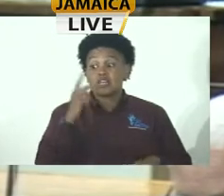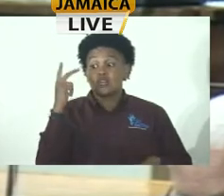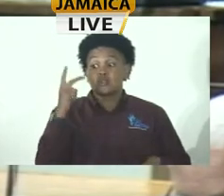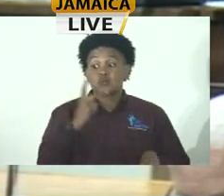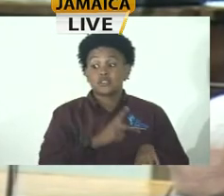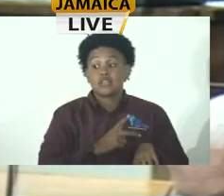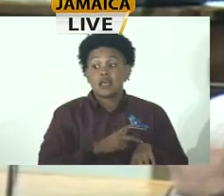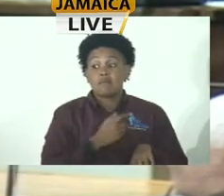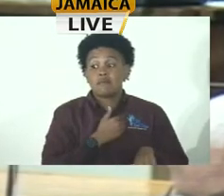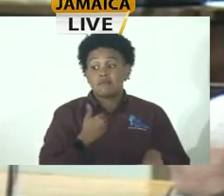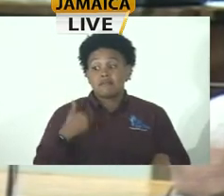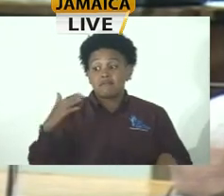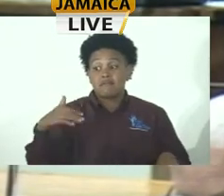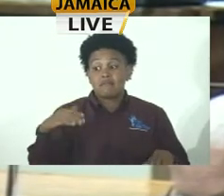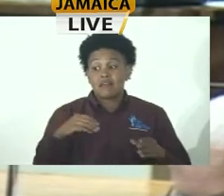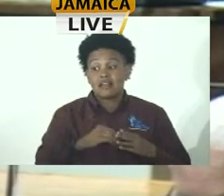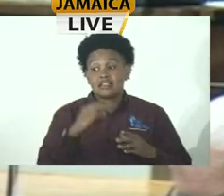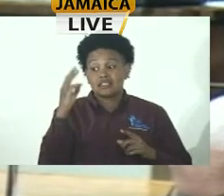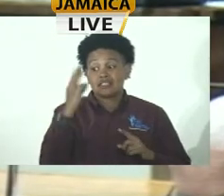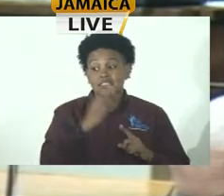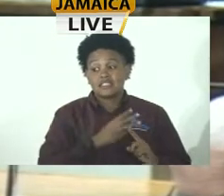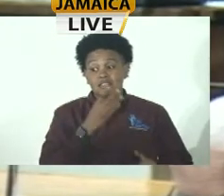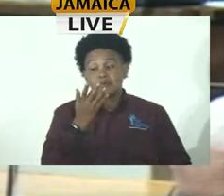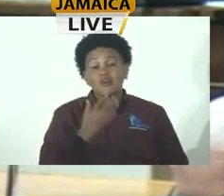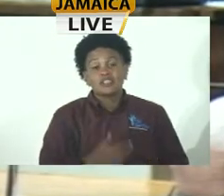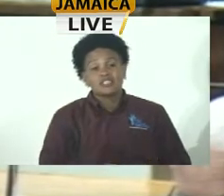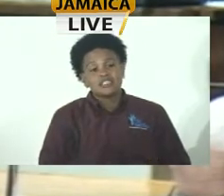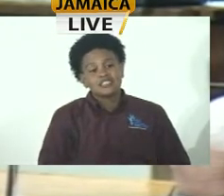member of parliament in a matter of six months